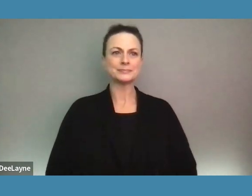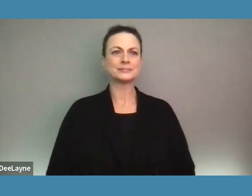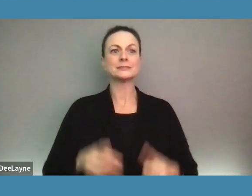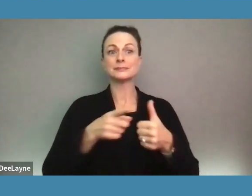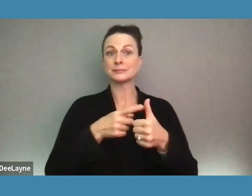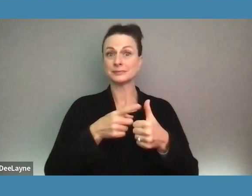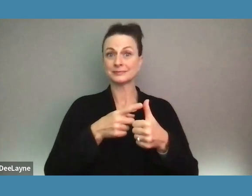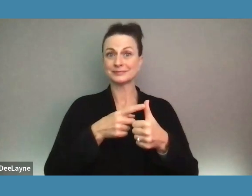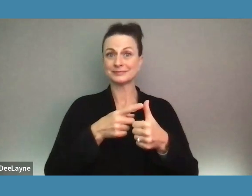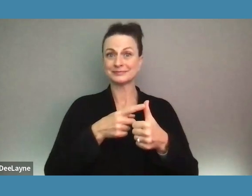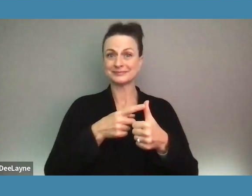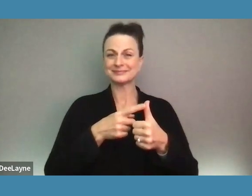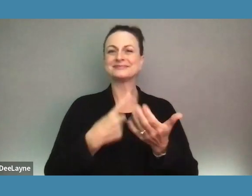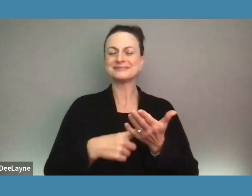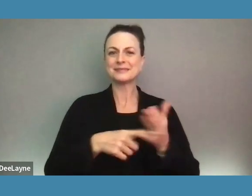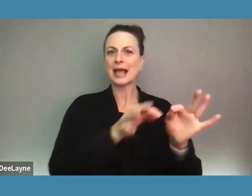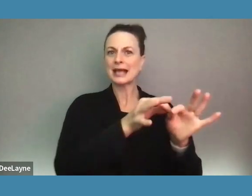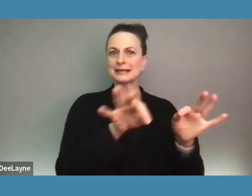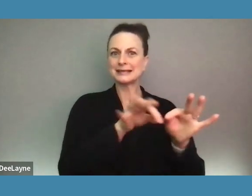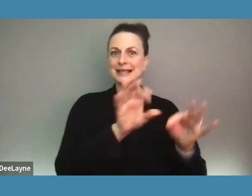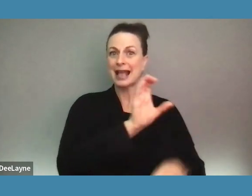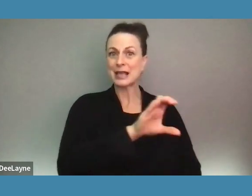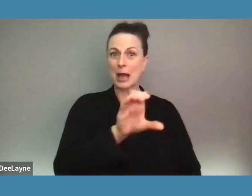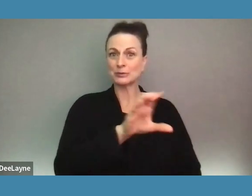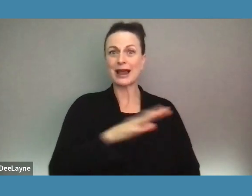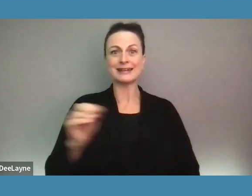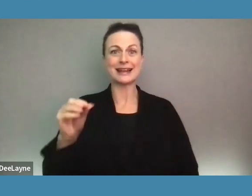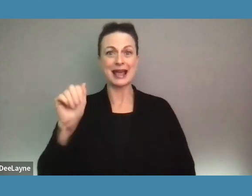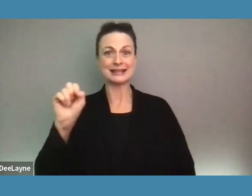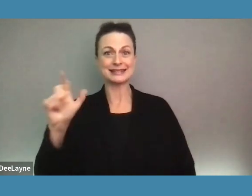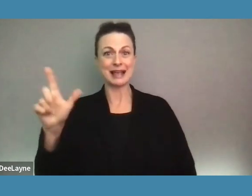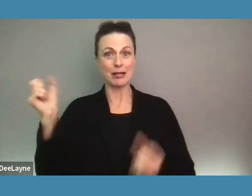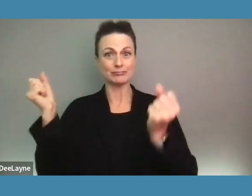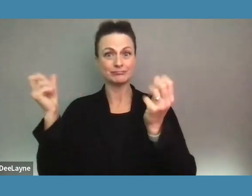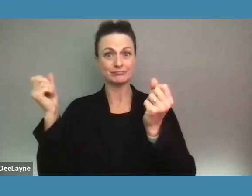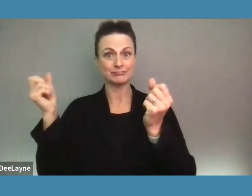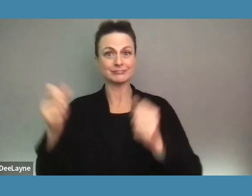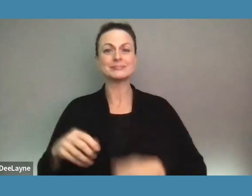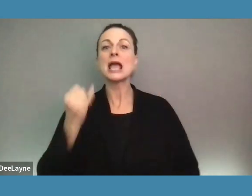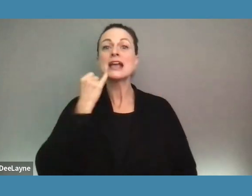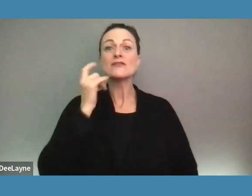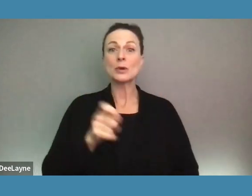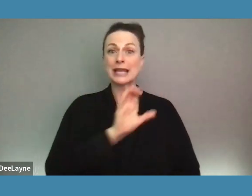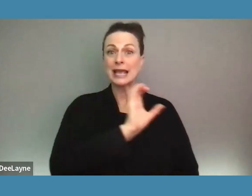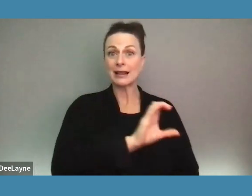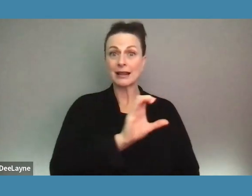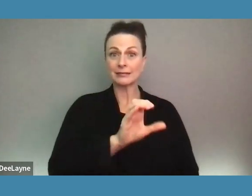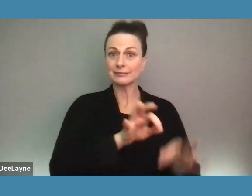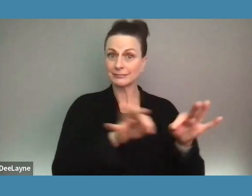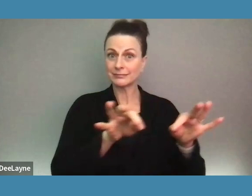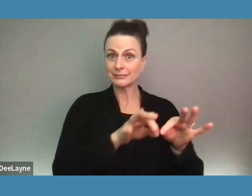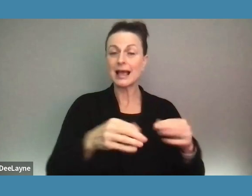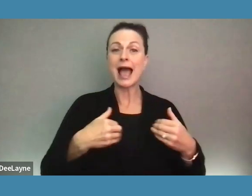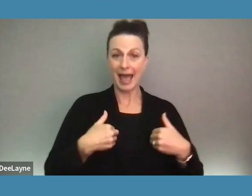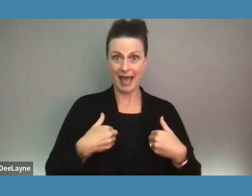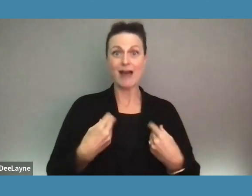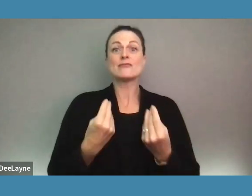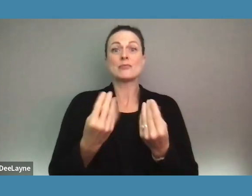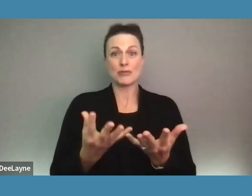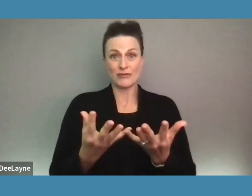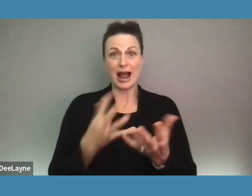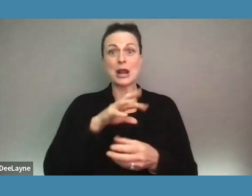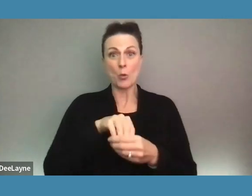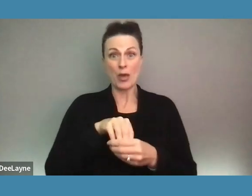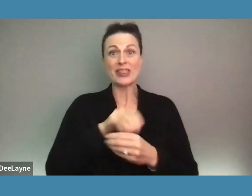First, let's cover caption options and ASL. If you need closed captioning, we have it provided